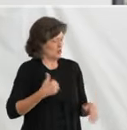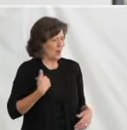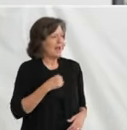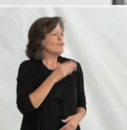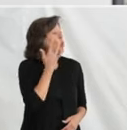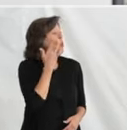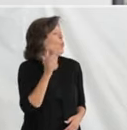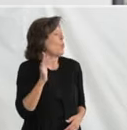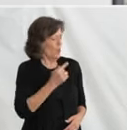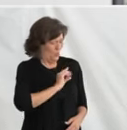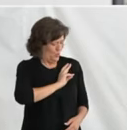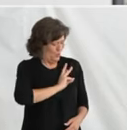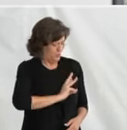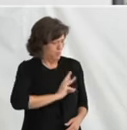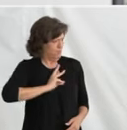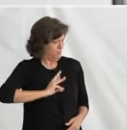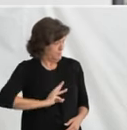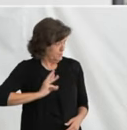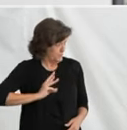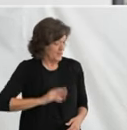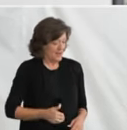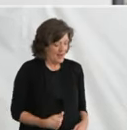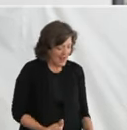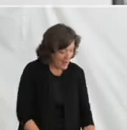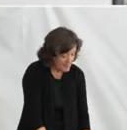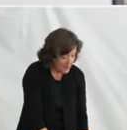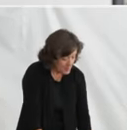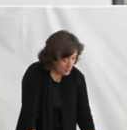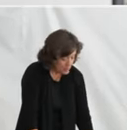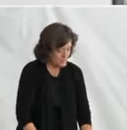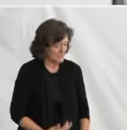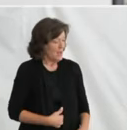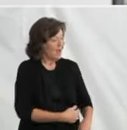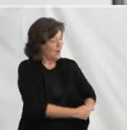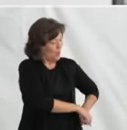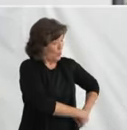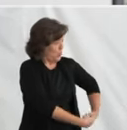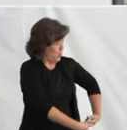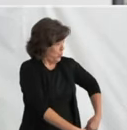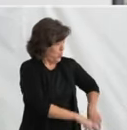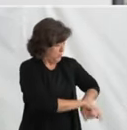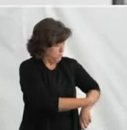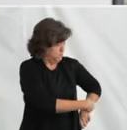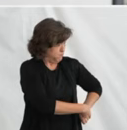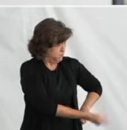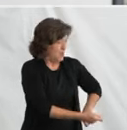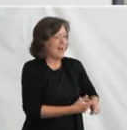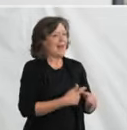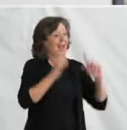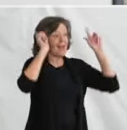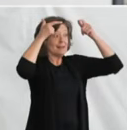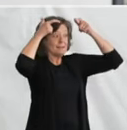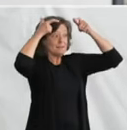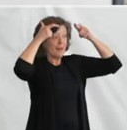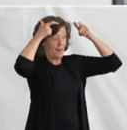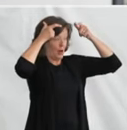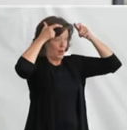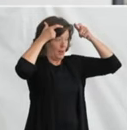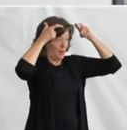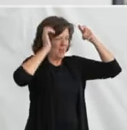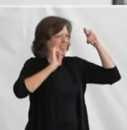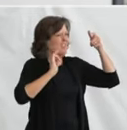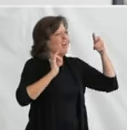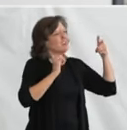had calf-high boots, a golden rope, and a tiara, a crown like Miss America wears. It did not seem like